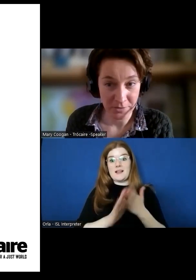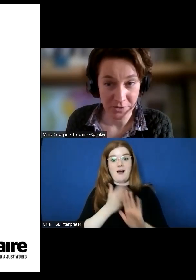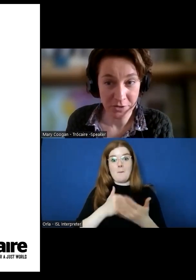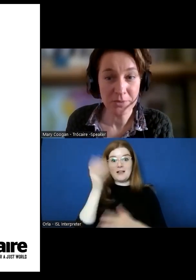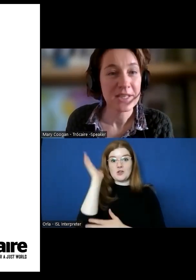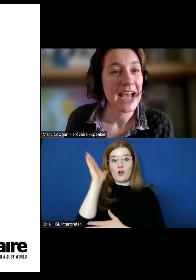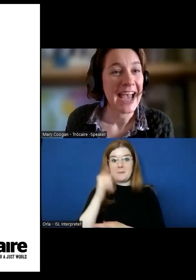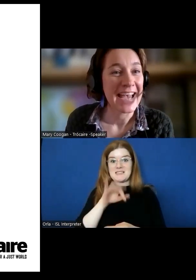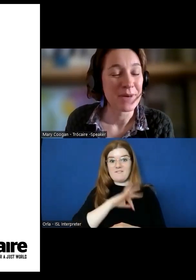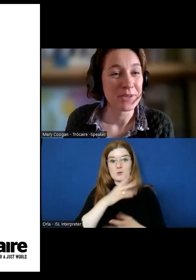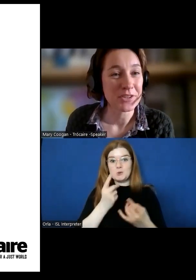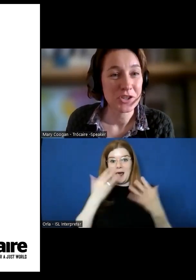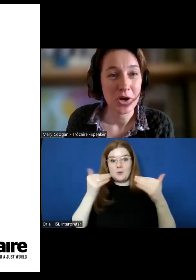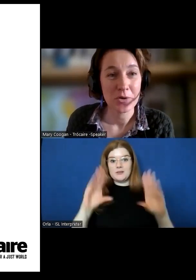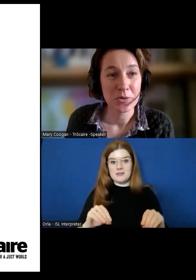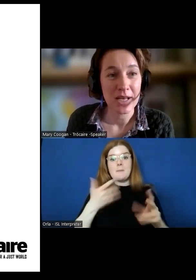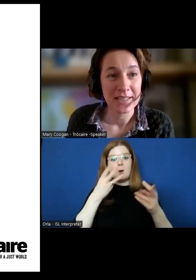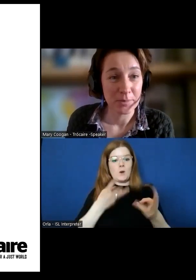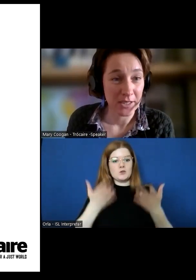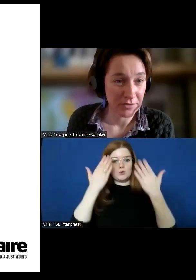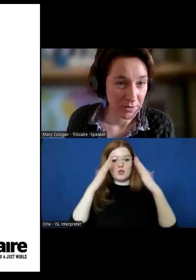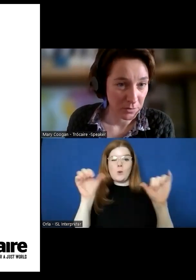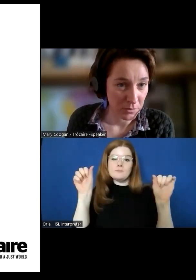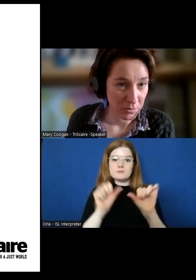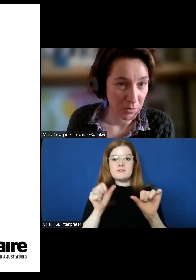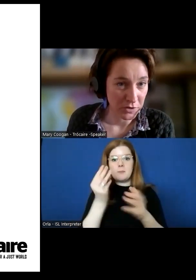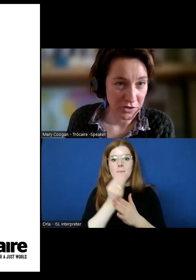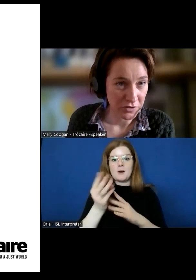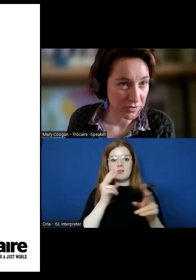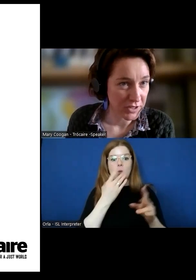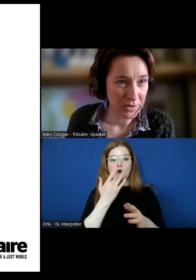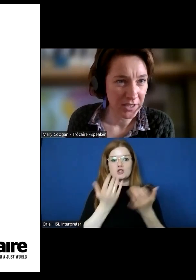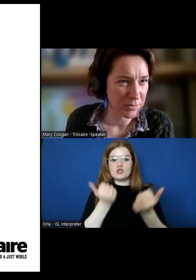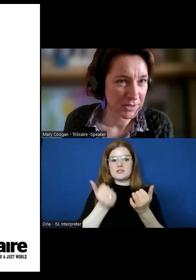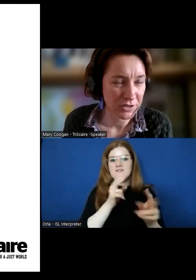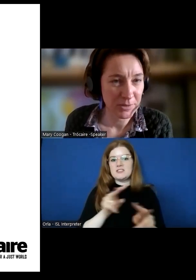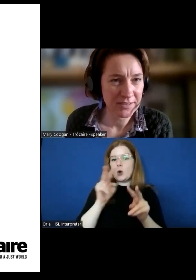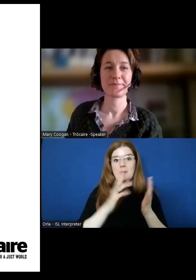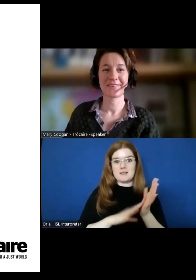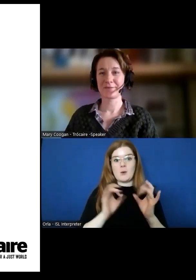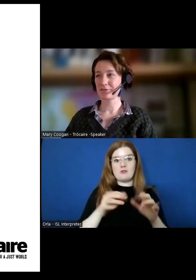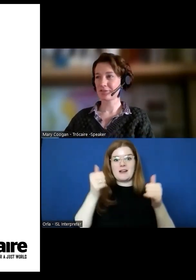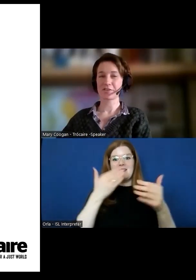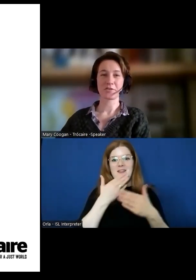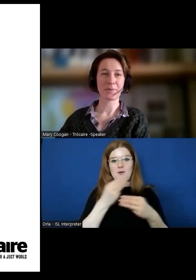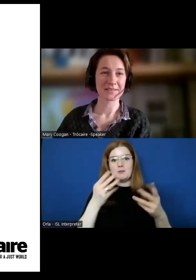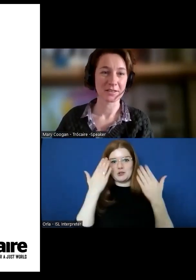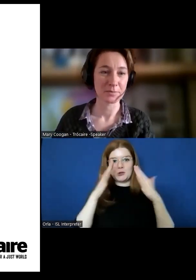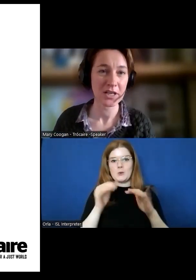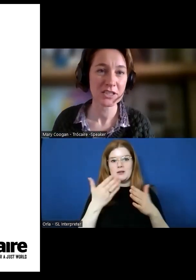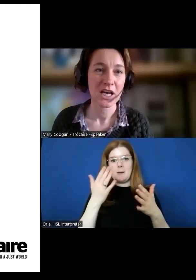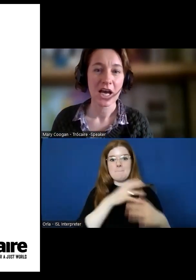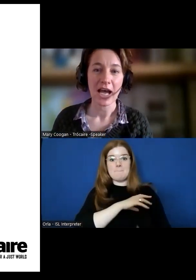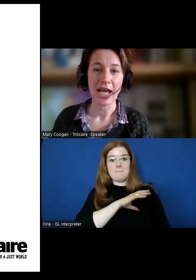talking I'm going to do. I'm going to show a little bit of the water justice video, I think of about 3 minutes. So I'm just going to show the